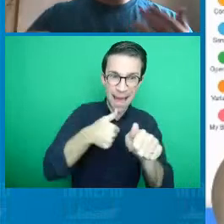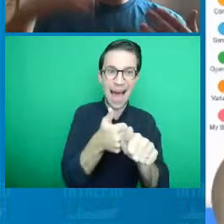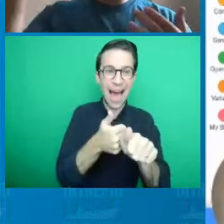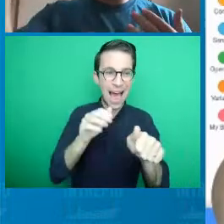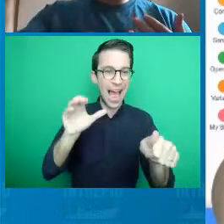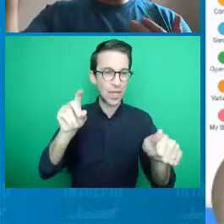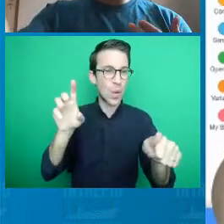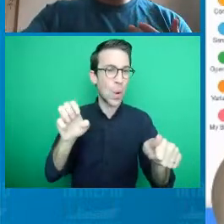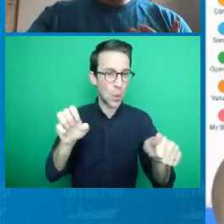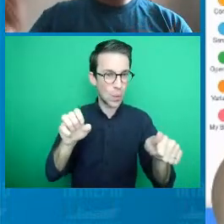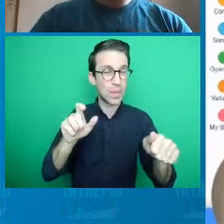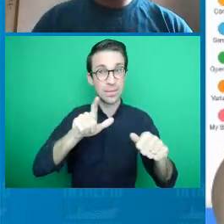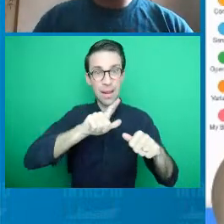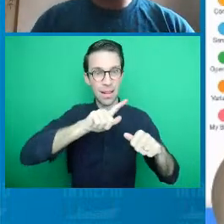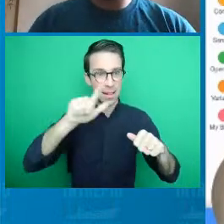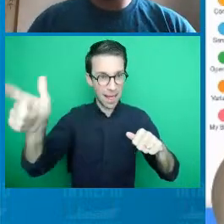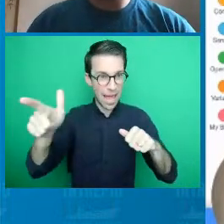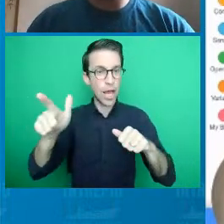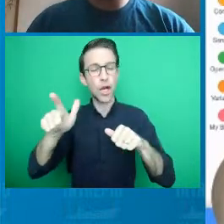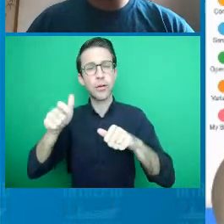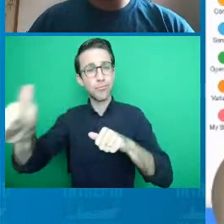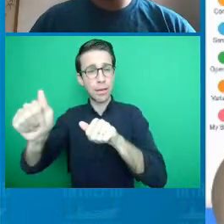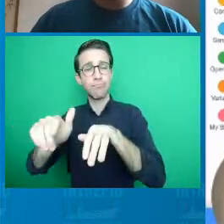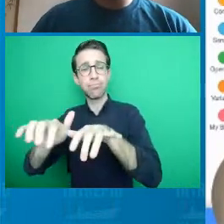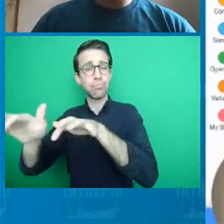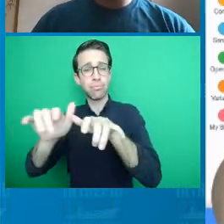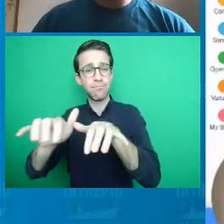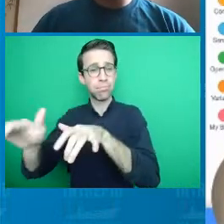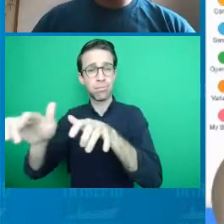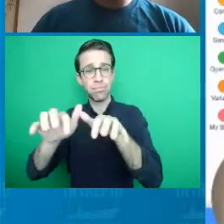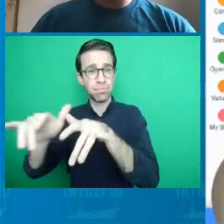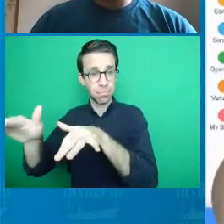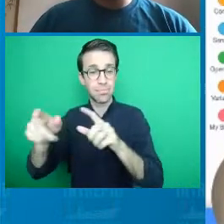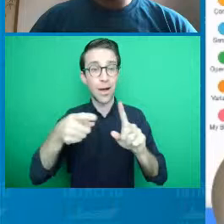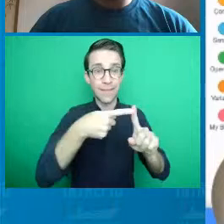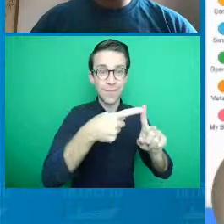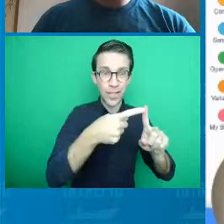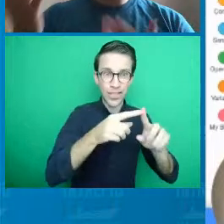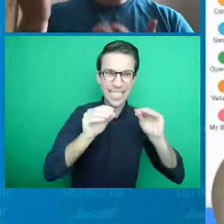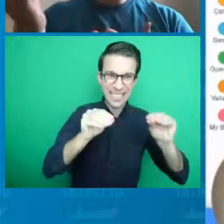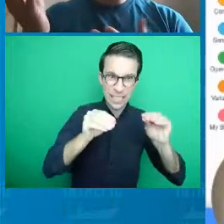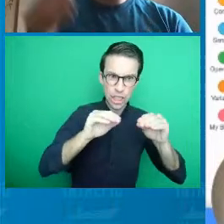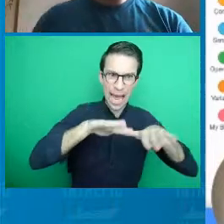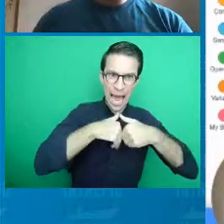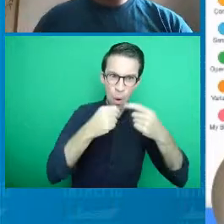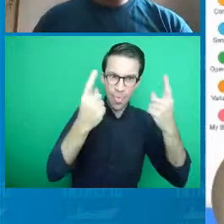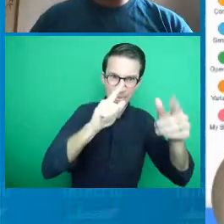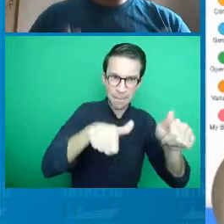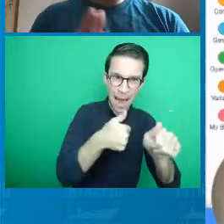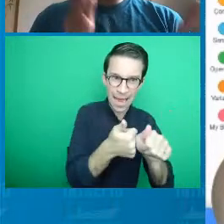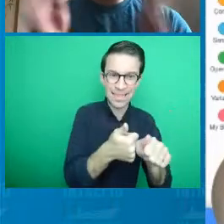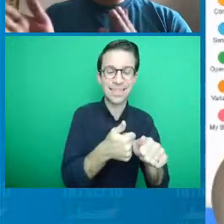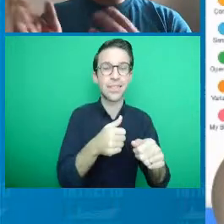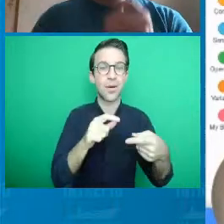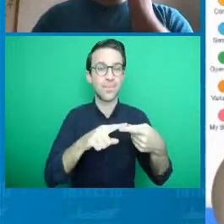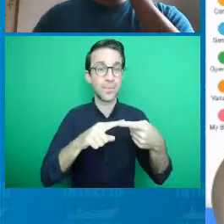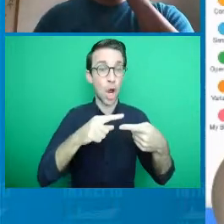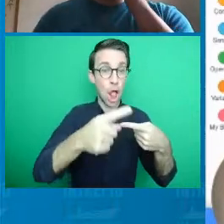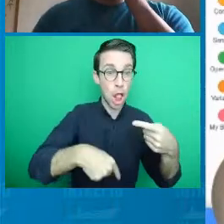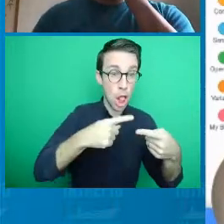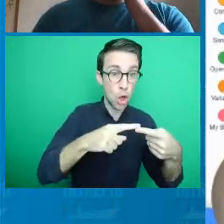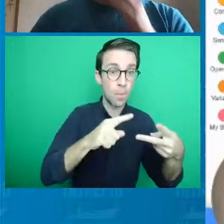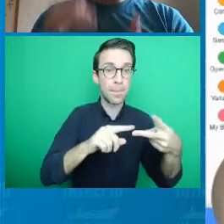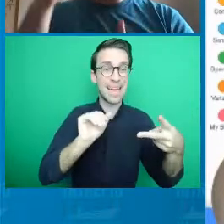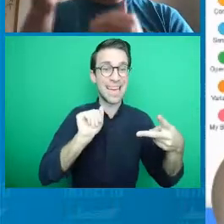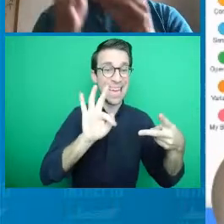that a person would eventually get to with more advanced types of coding. You've got things like loops and if-then